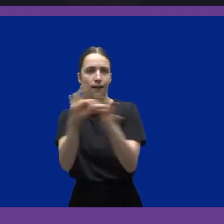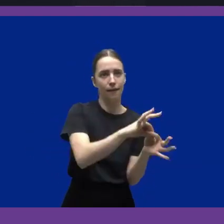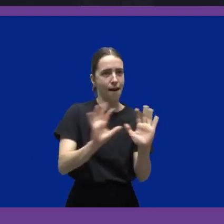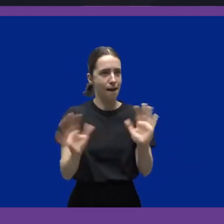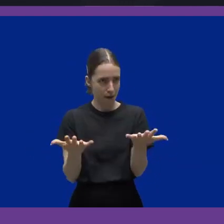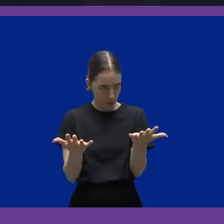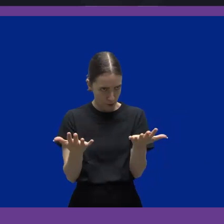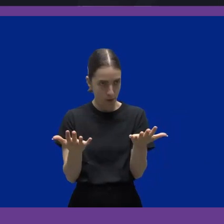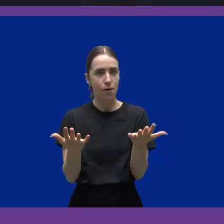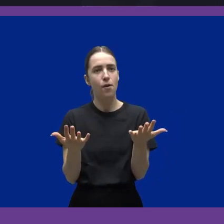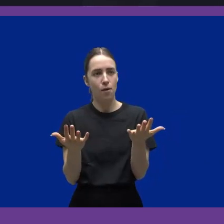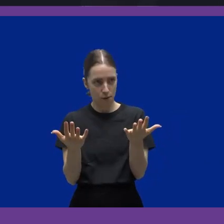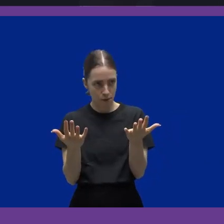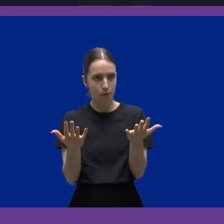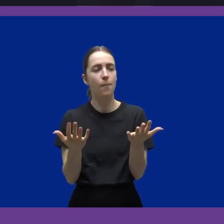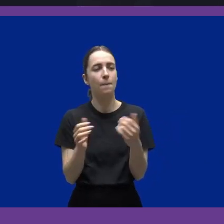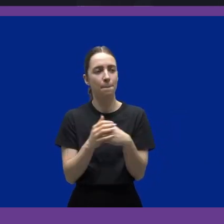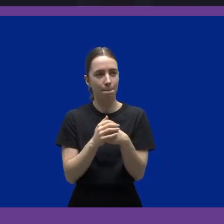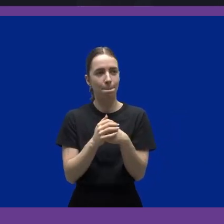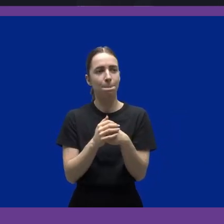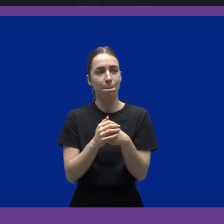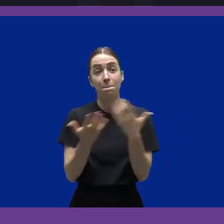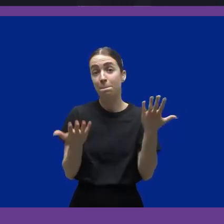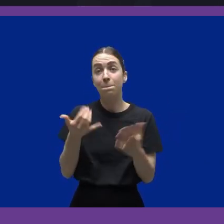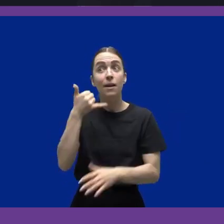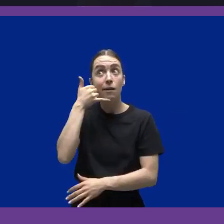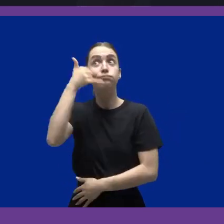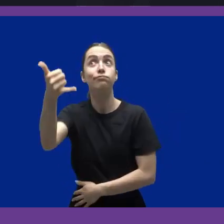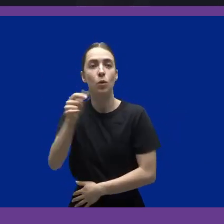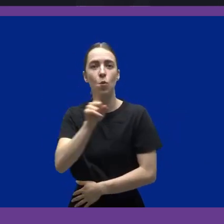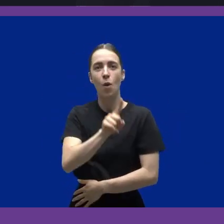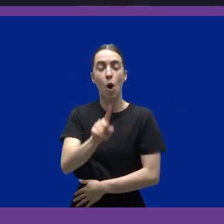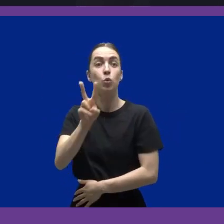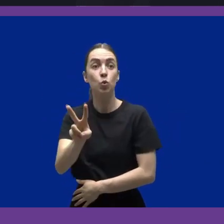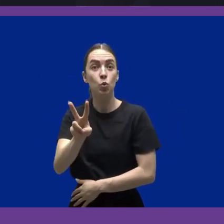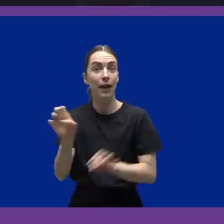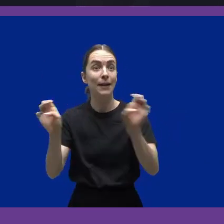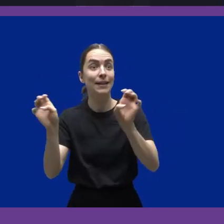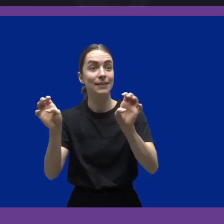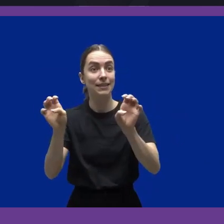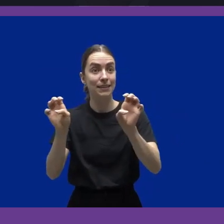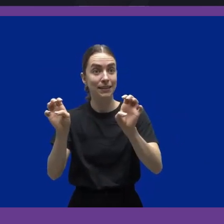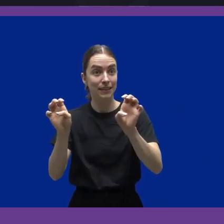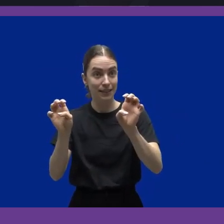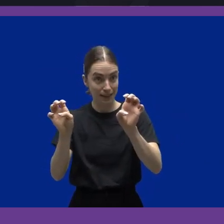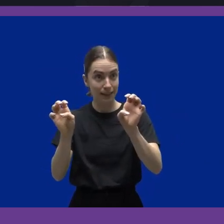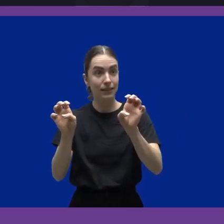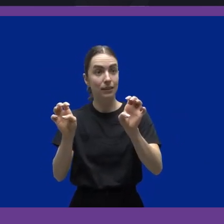This is great because no delay is expected. This group,